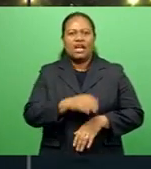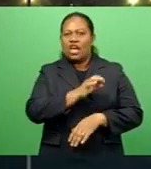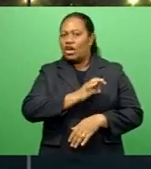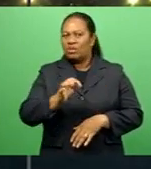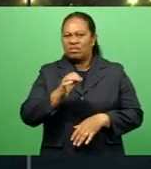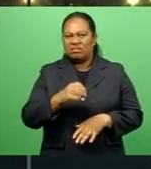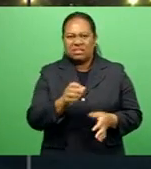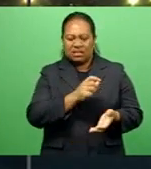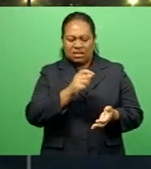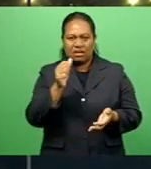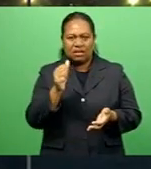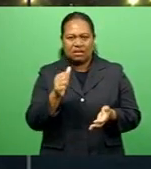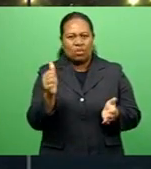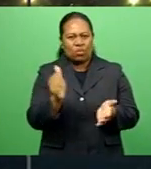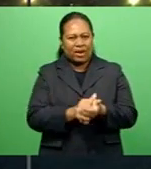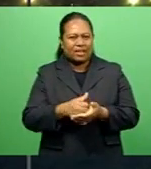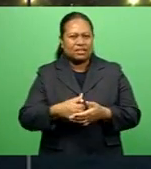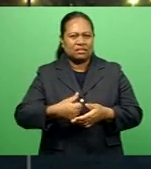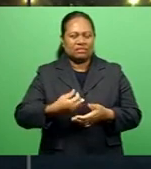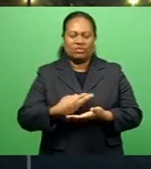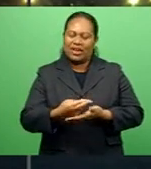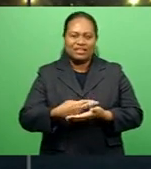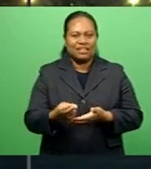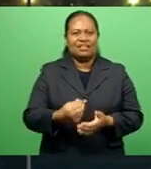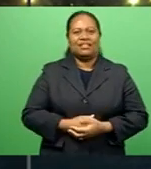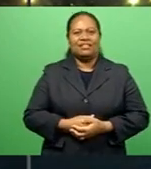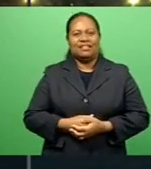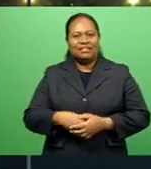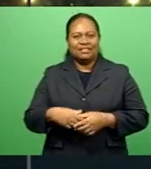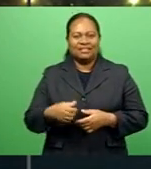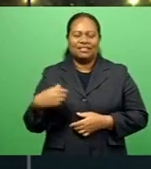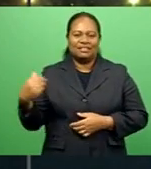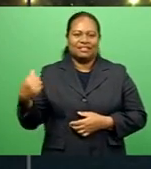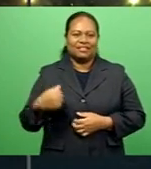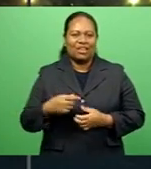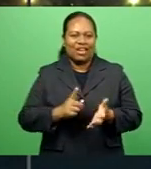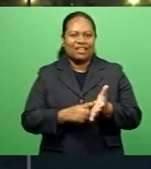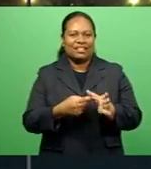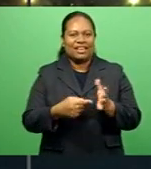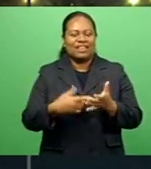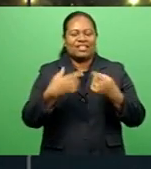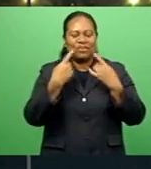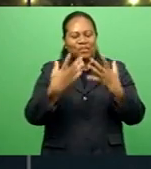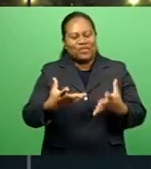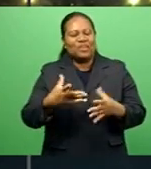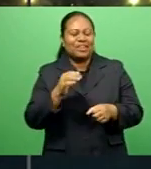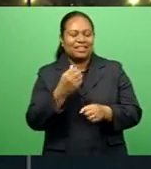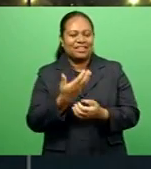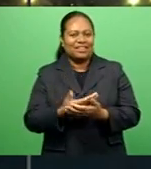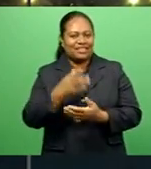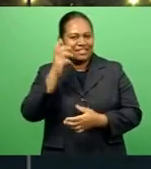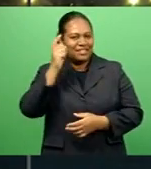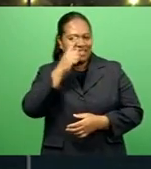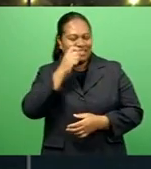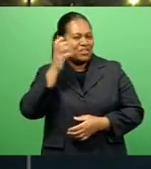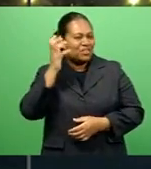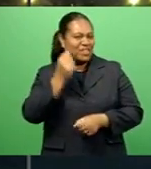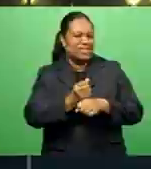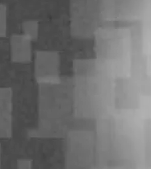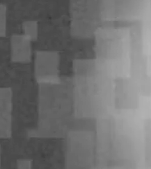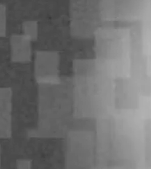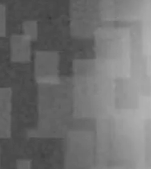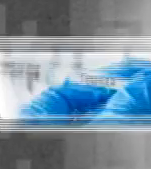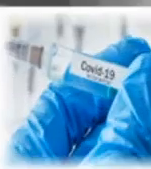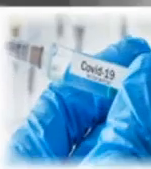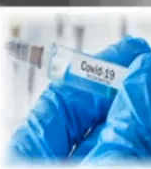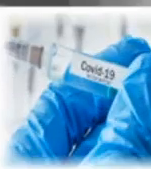rental concerns LTA. For these stories and others, you can tune in daily to our sister radio station, Gold FM. To our poll question, this